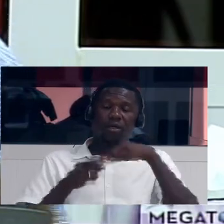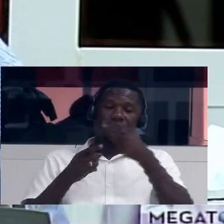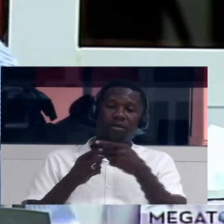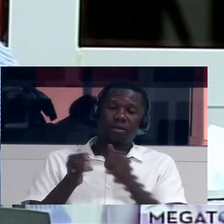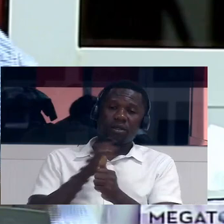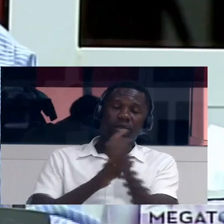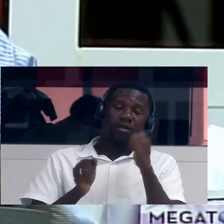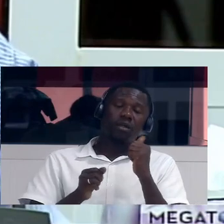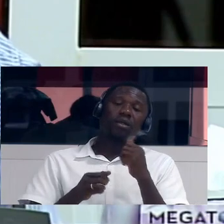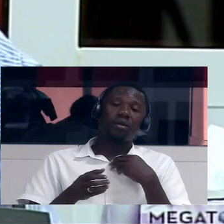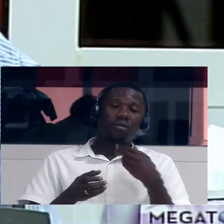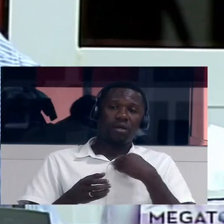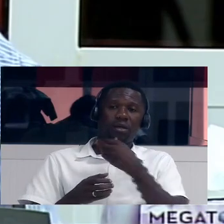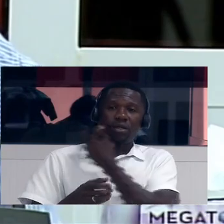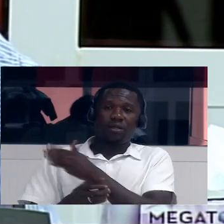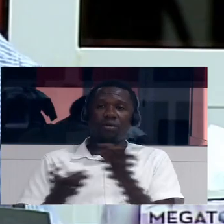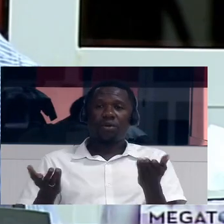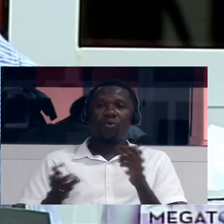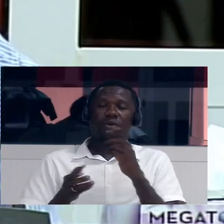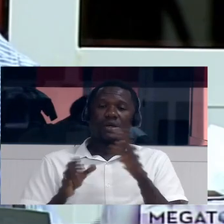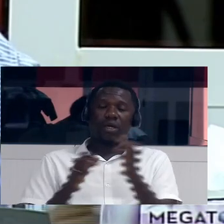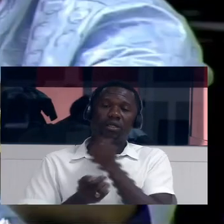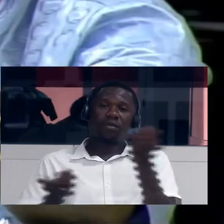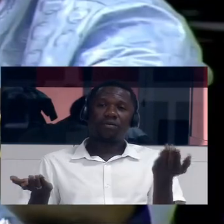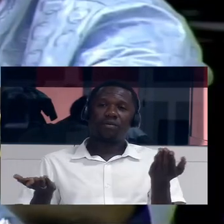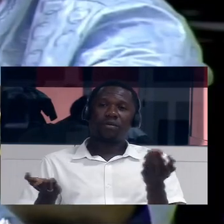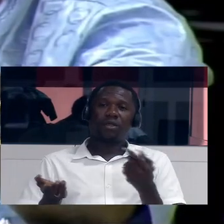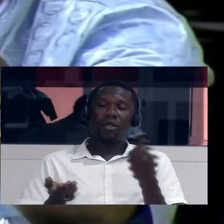reinstated and I am dismissed. So what did I achieve? And